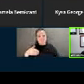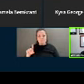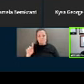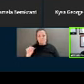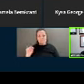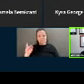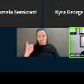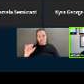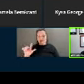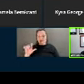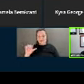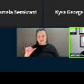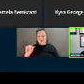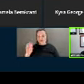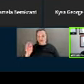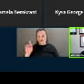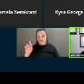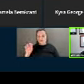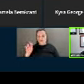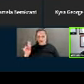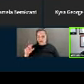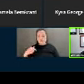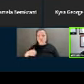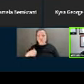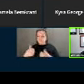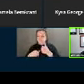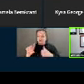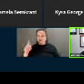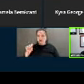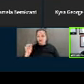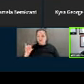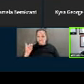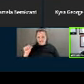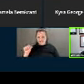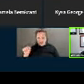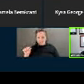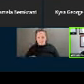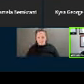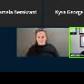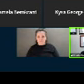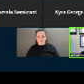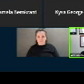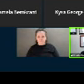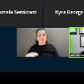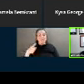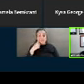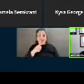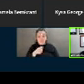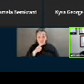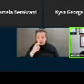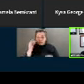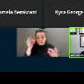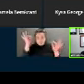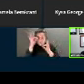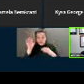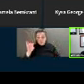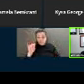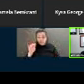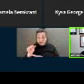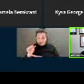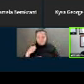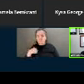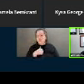Abreu, and I'm with the DHS Cybersecurity and Infrastructure Security Agency, or CISA. For those of you who may be unfamiliar with us,